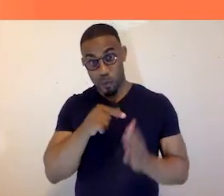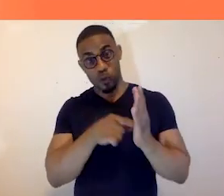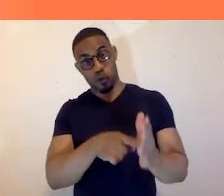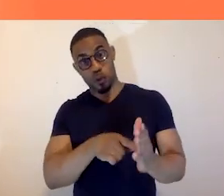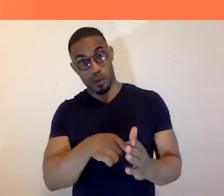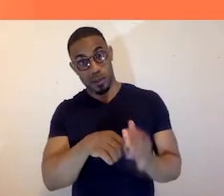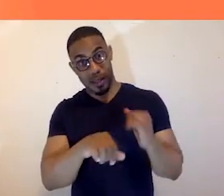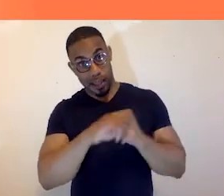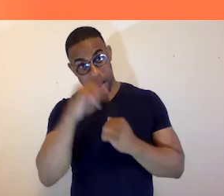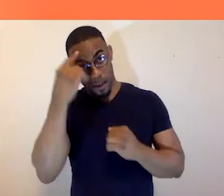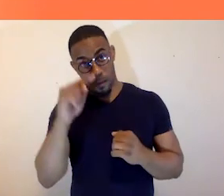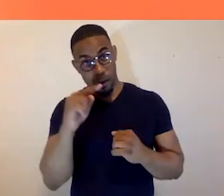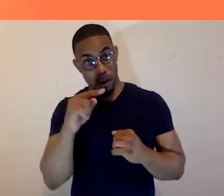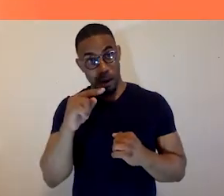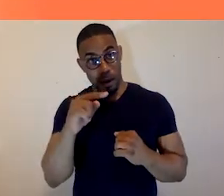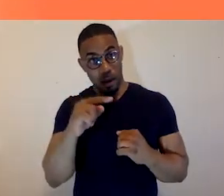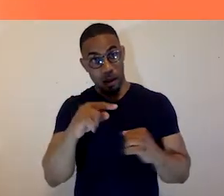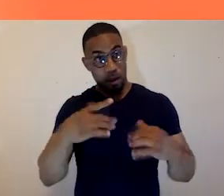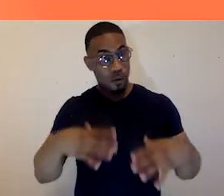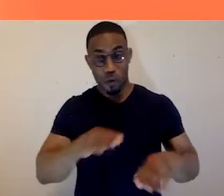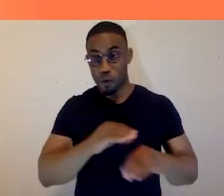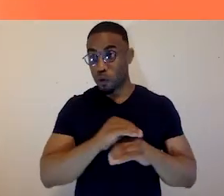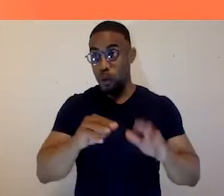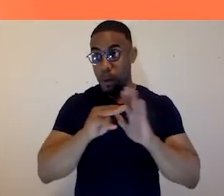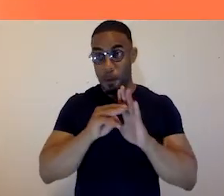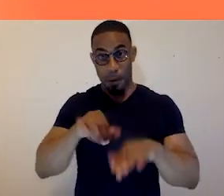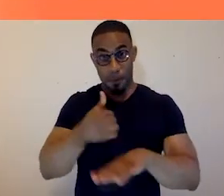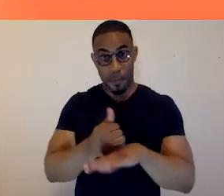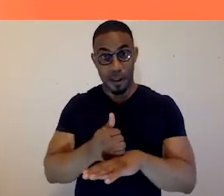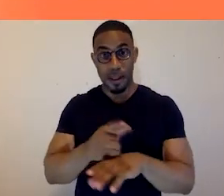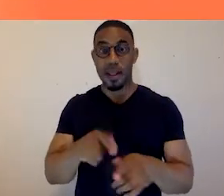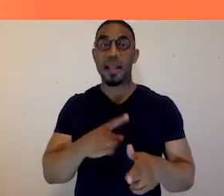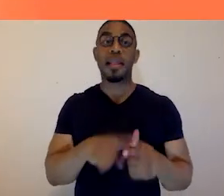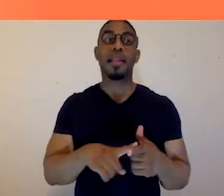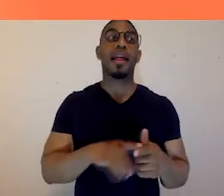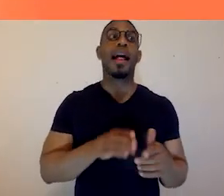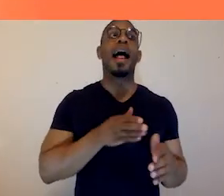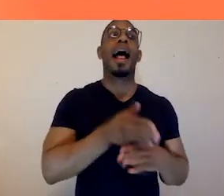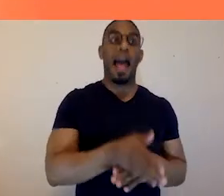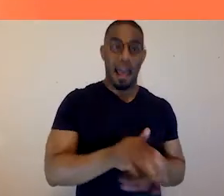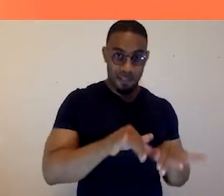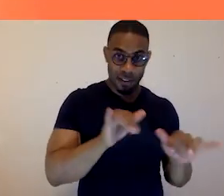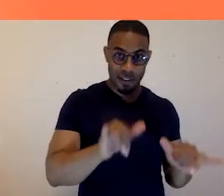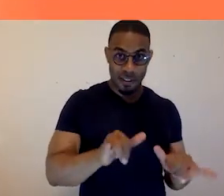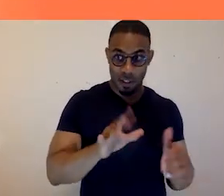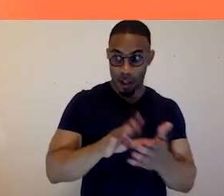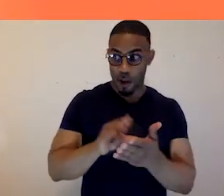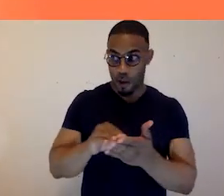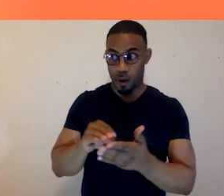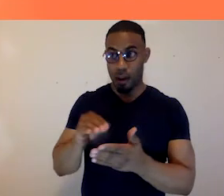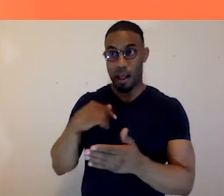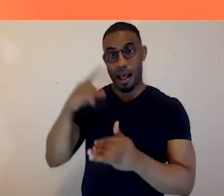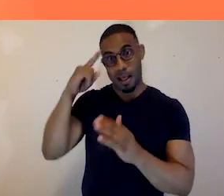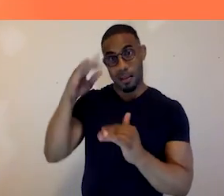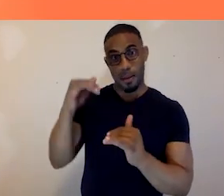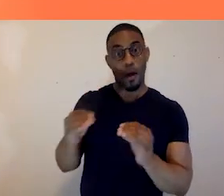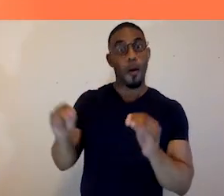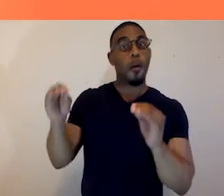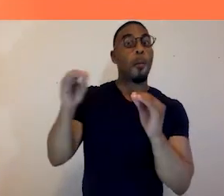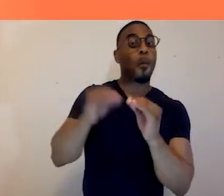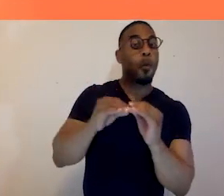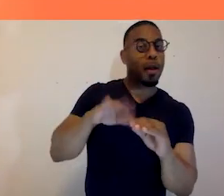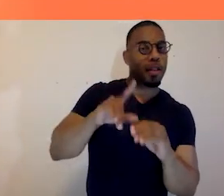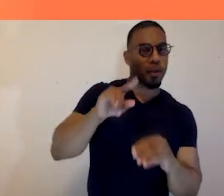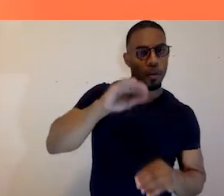the ad for the dress when there were no models in place, then after the system has learned, I expect more